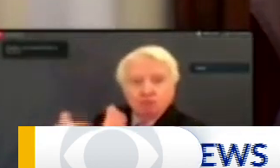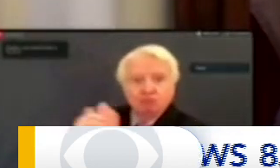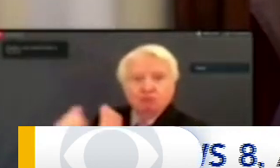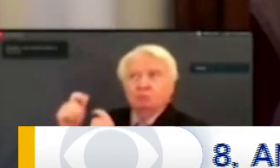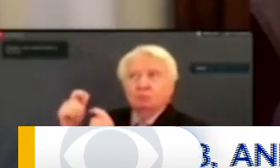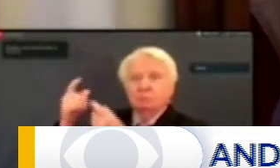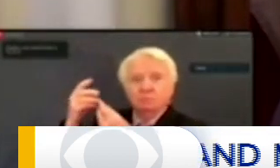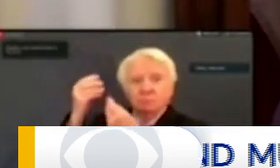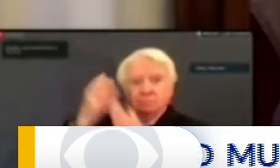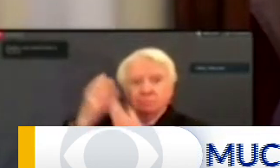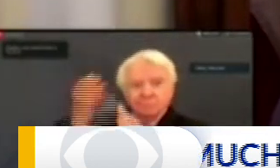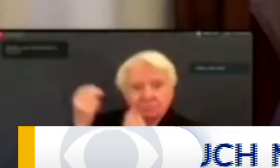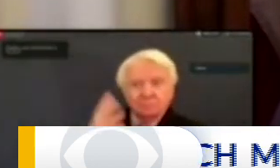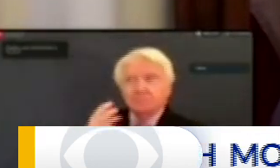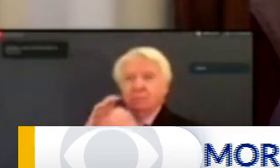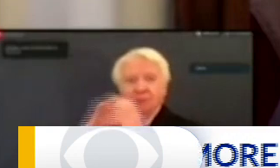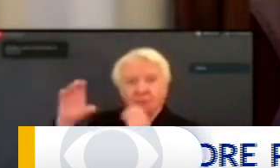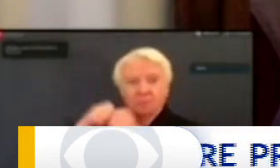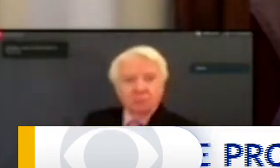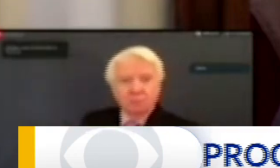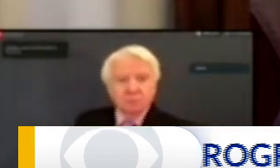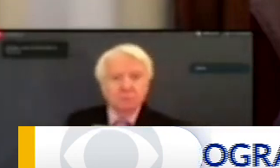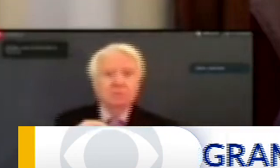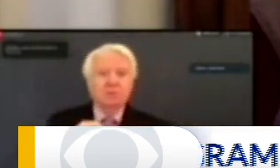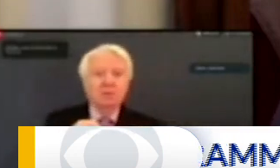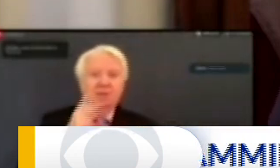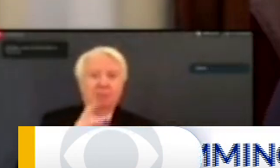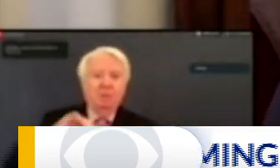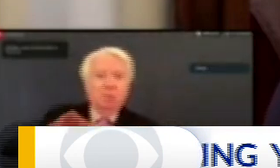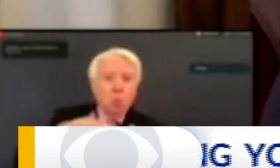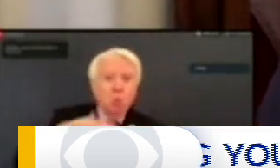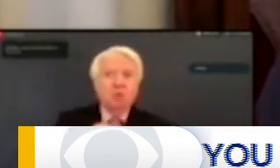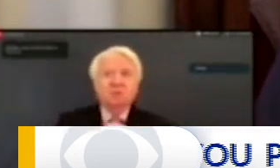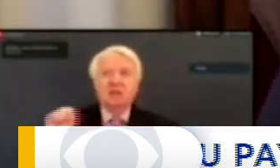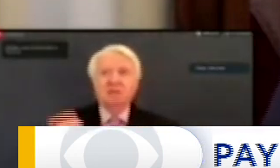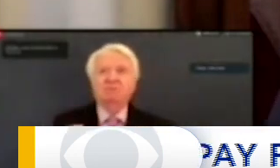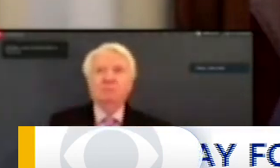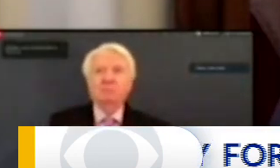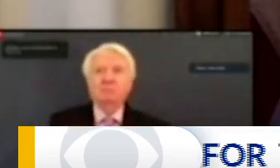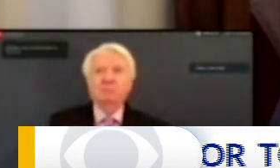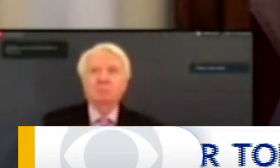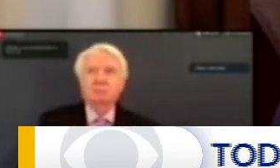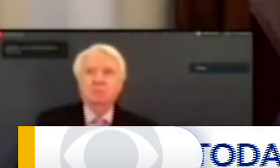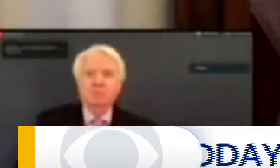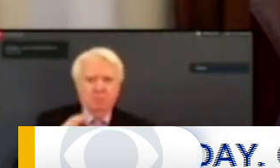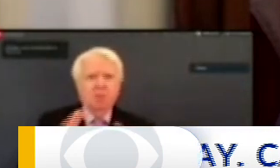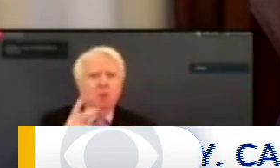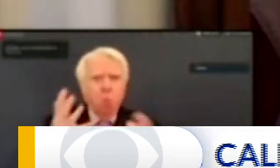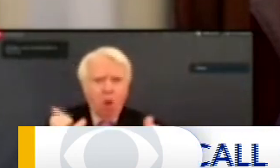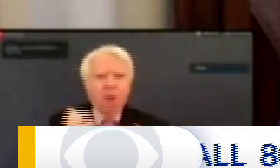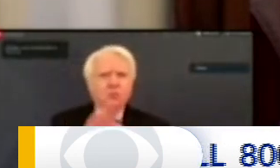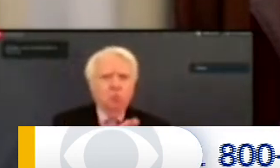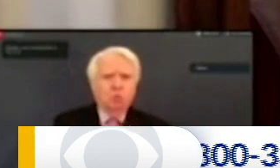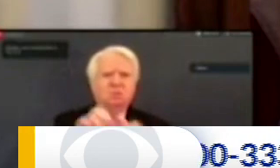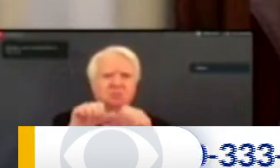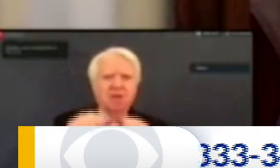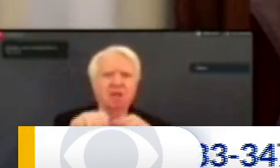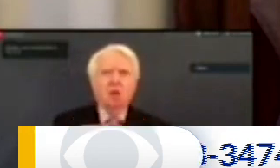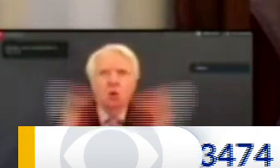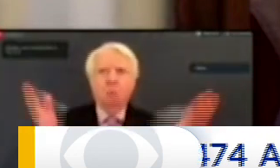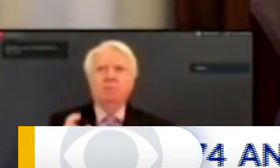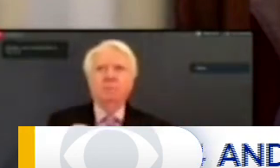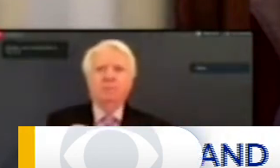schools, we really want to keep them open, and we want to work together to do that, and also but be able to do it in a way where we can manage the capacity in terms of testing and also